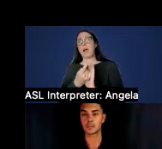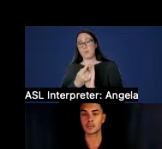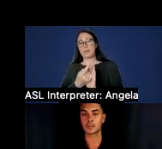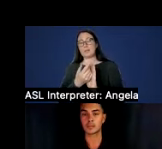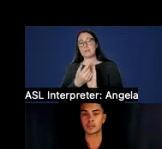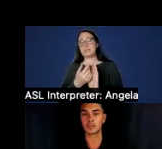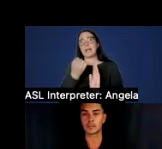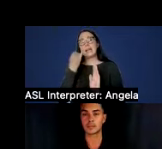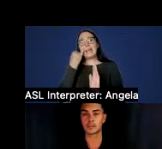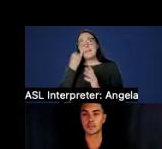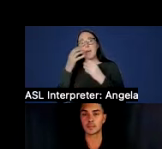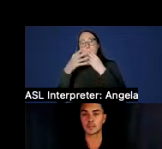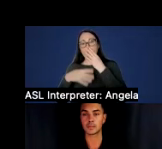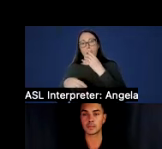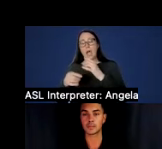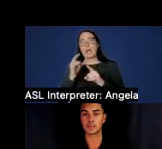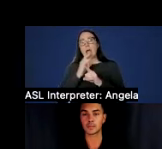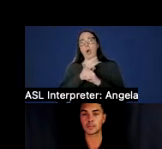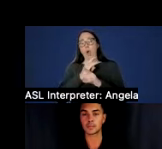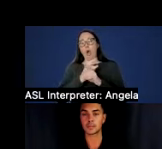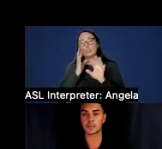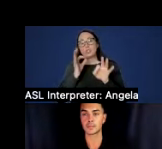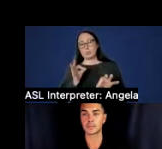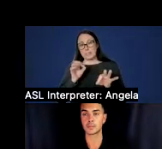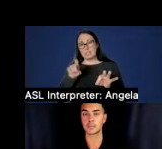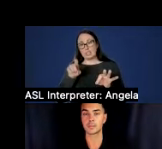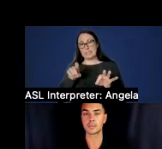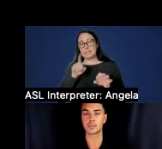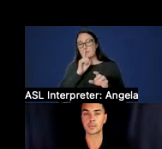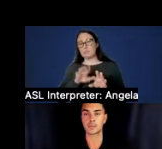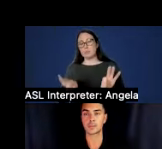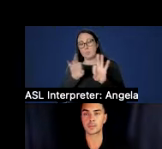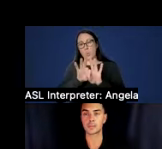blood alcohol determination is needed, it's essential to